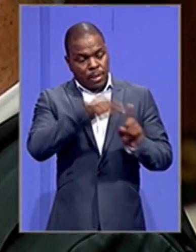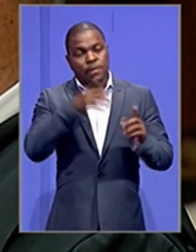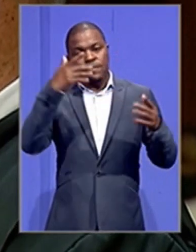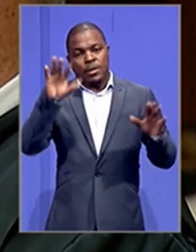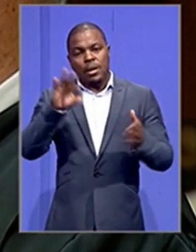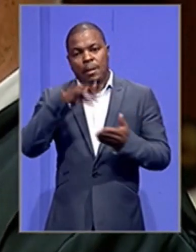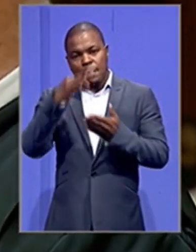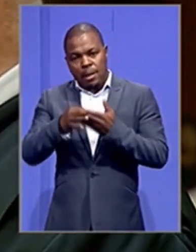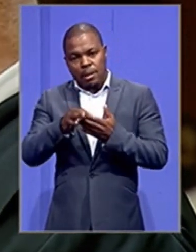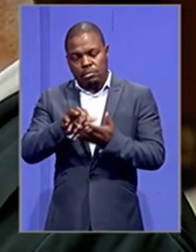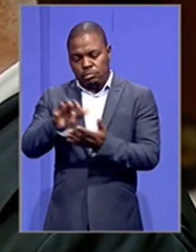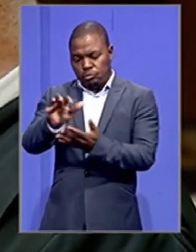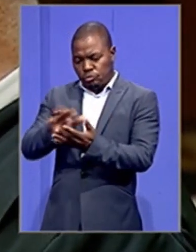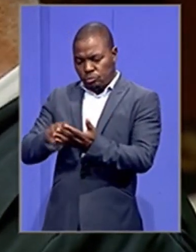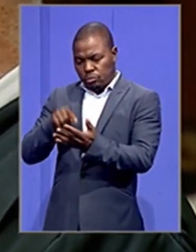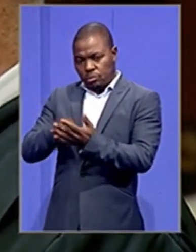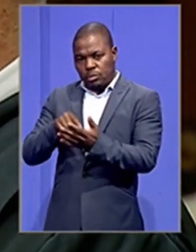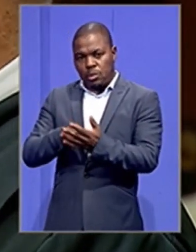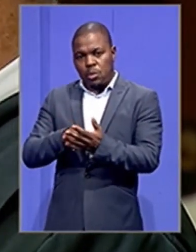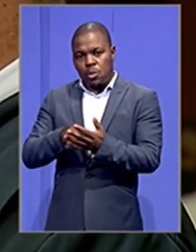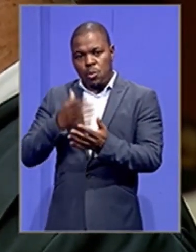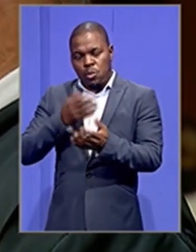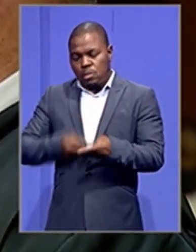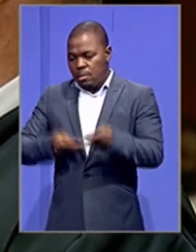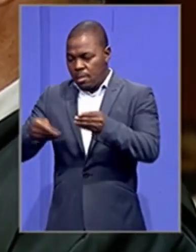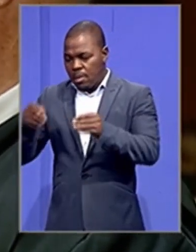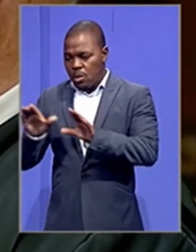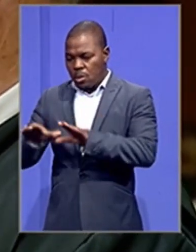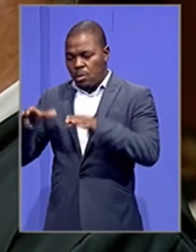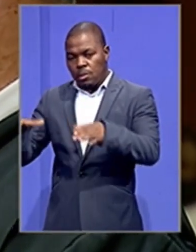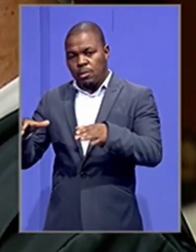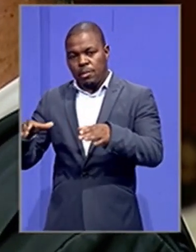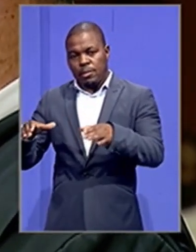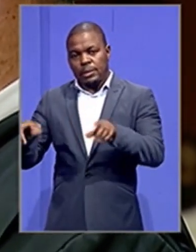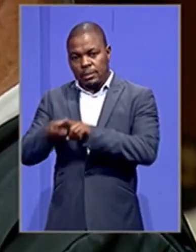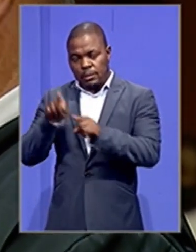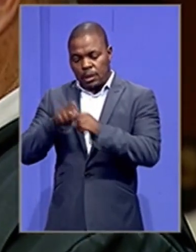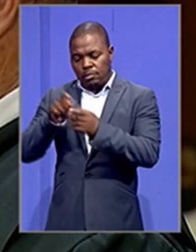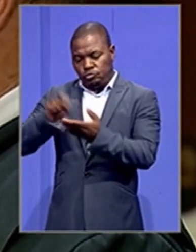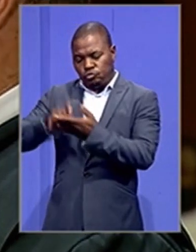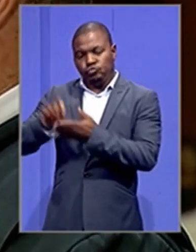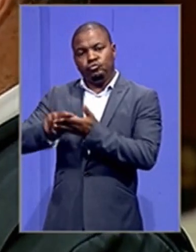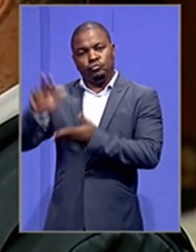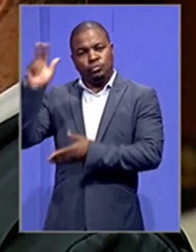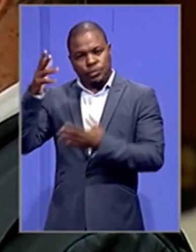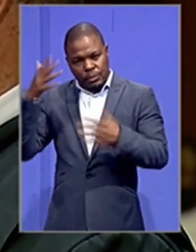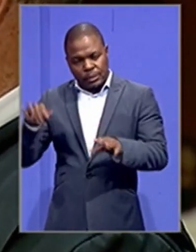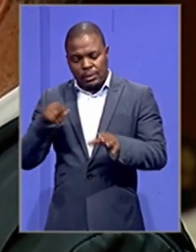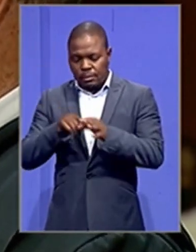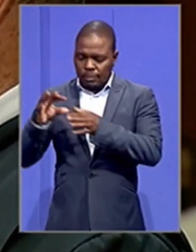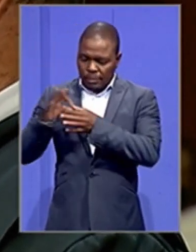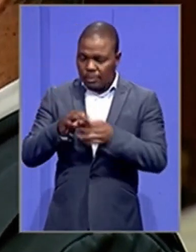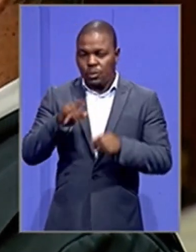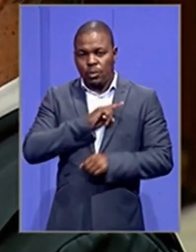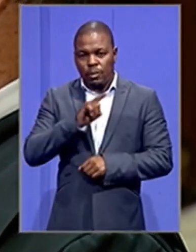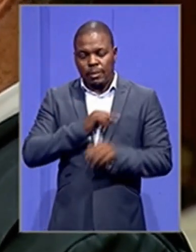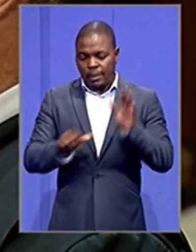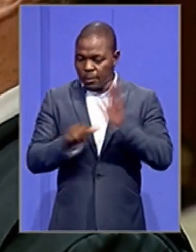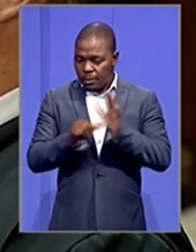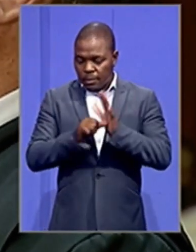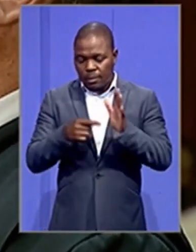the transcripts of the proceedings in front of the commission, which was under oath, which is of pertinent relevance because the subject